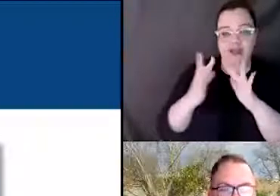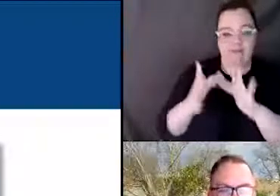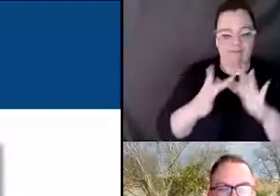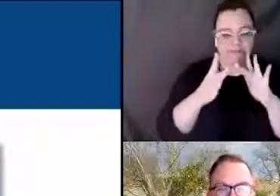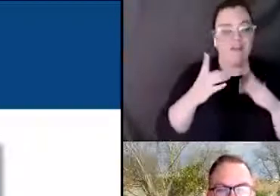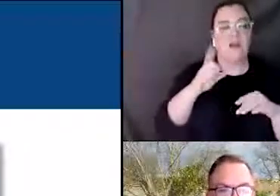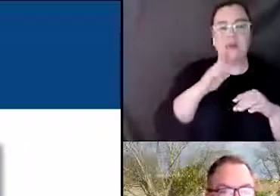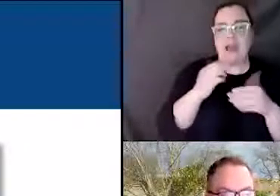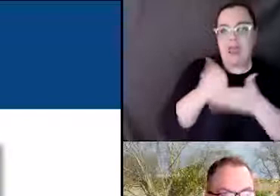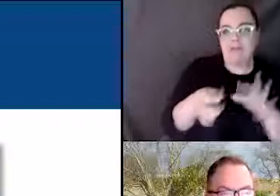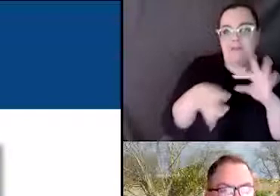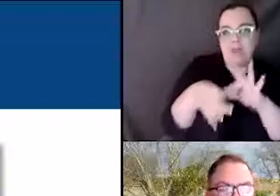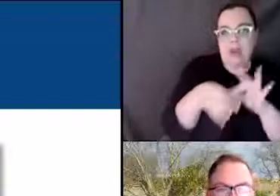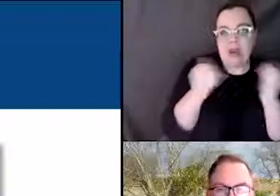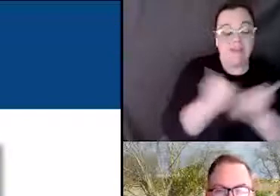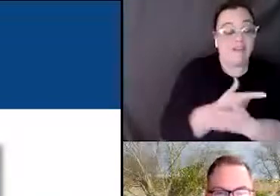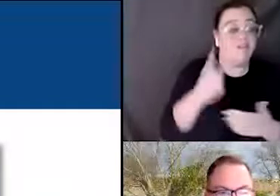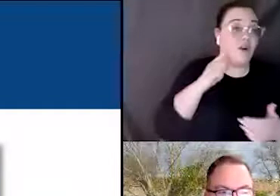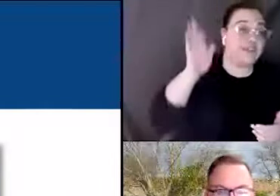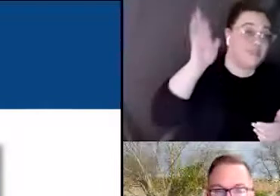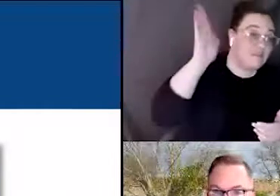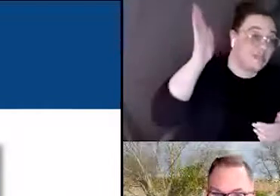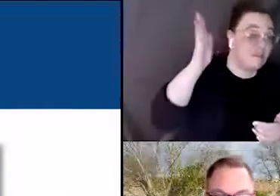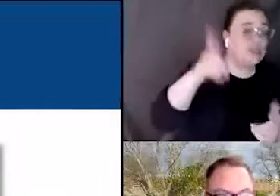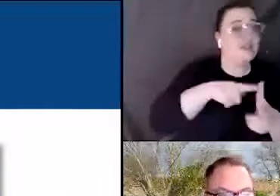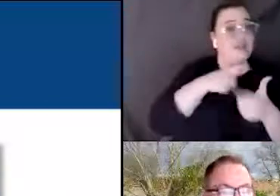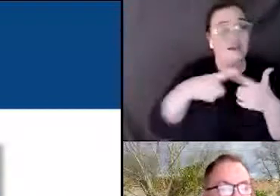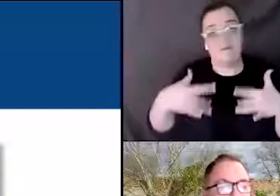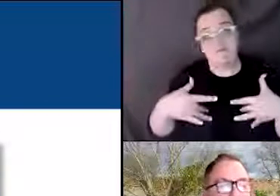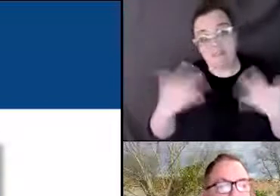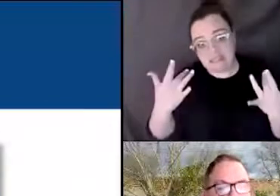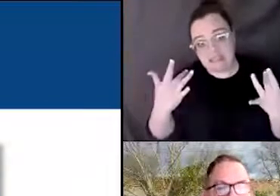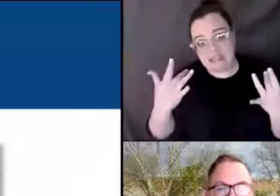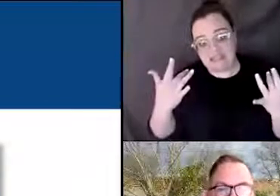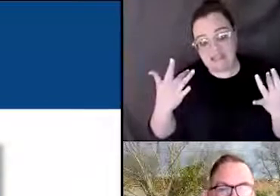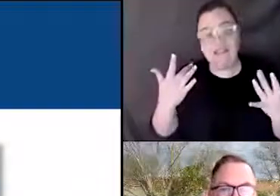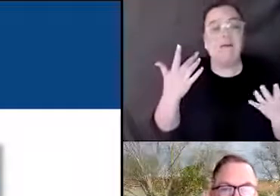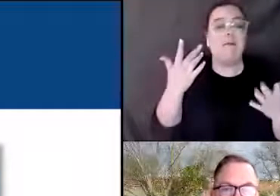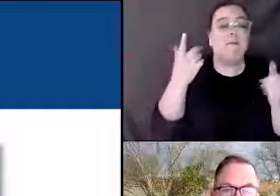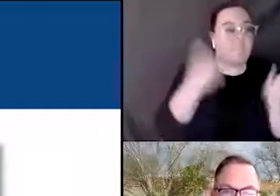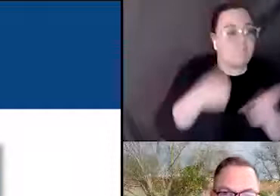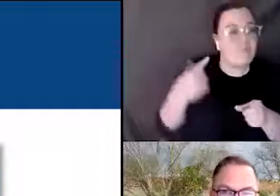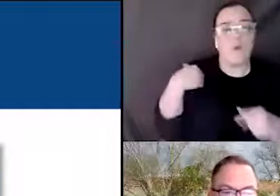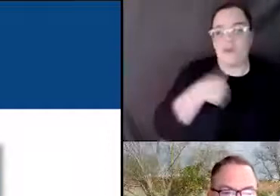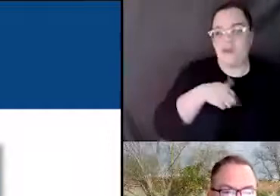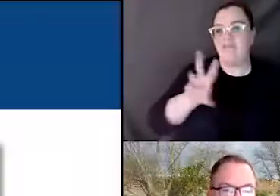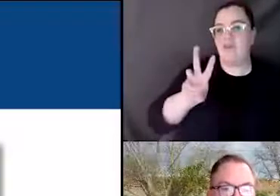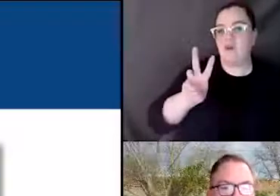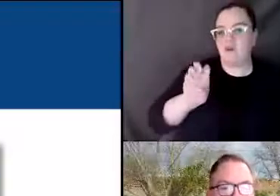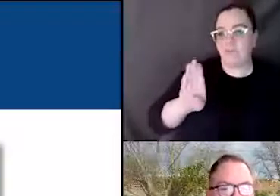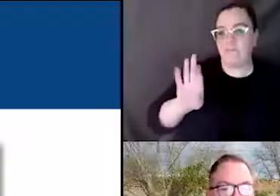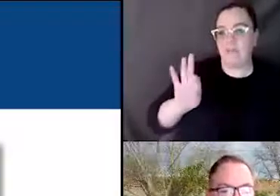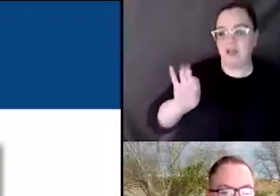as speakers for presentations or at events when we can have events. And we do have a web form that you can request a